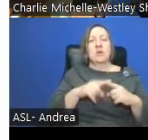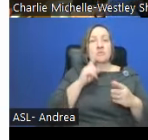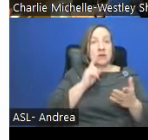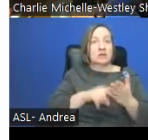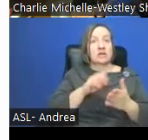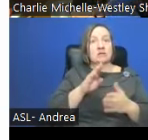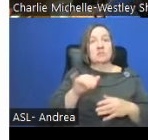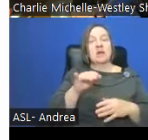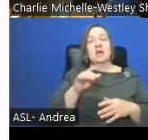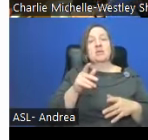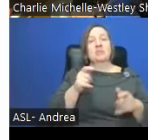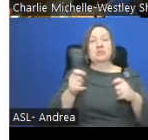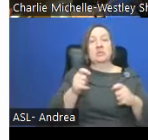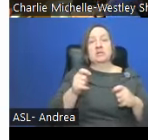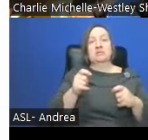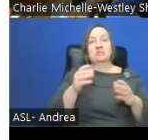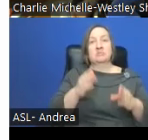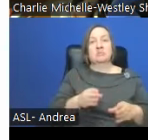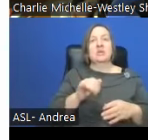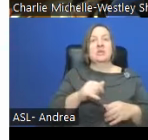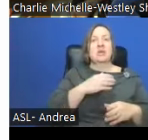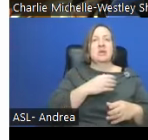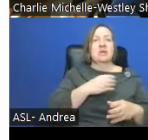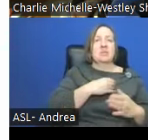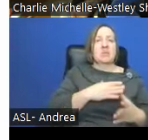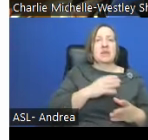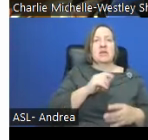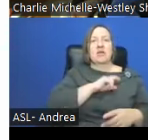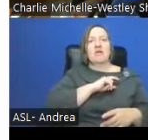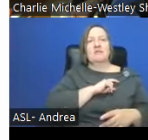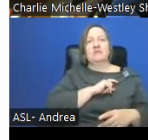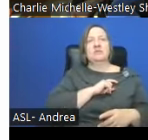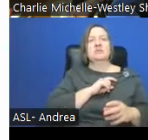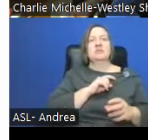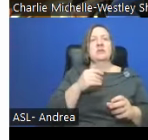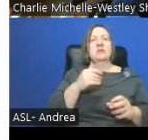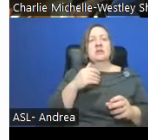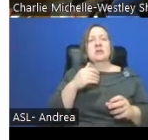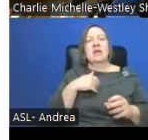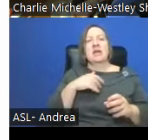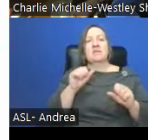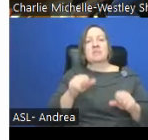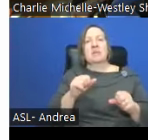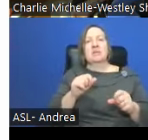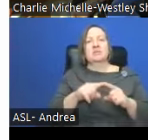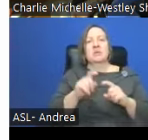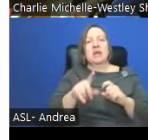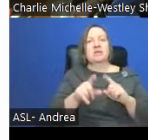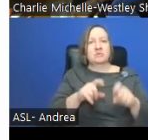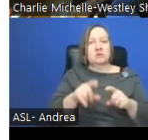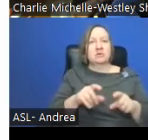questions, request additional questions. So after it says the complainant and officers staff, they're in 6. Yeah, that comma shouldn't